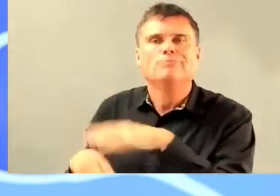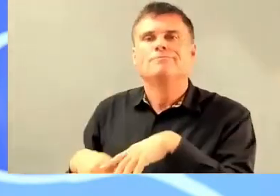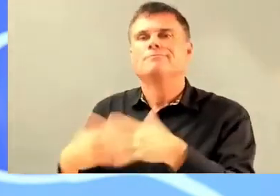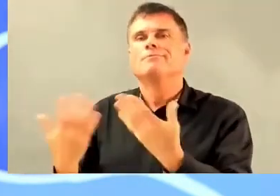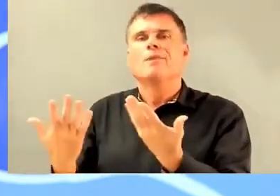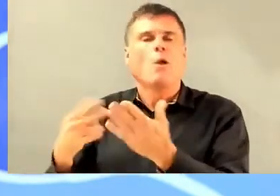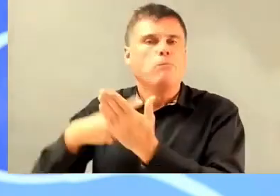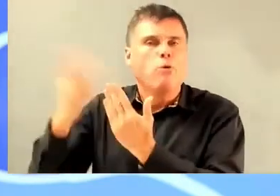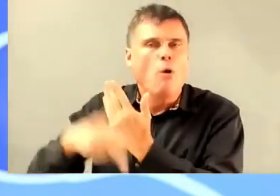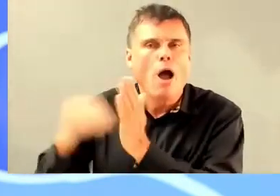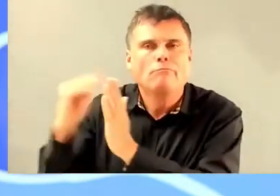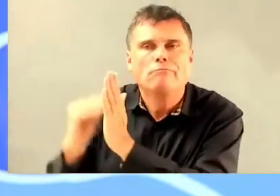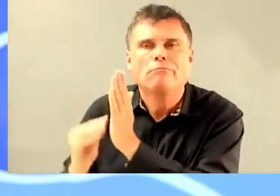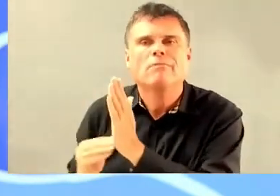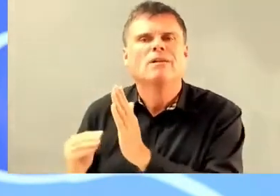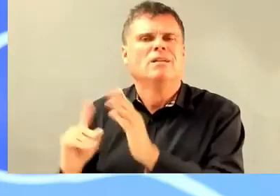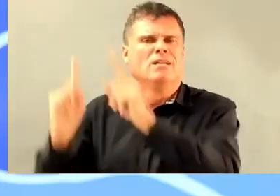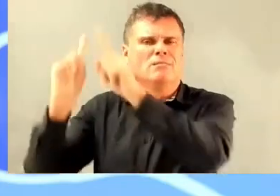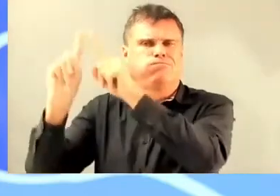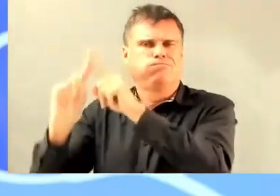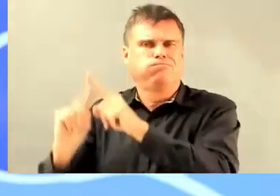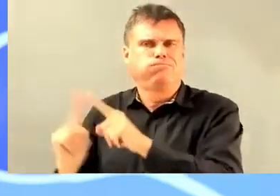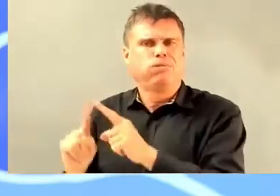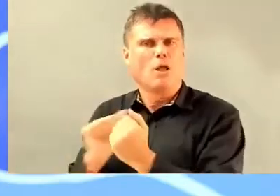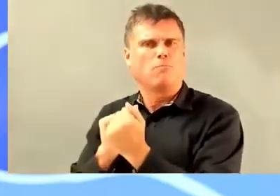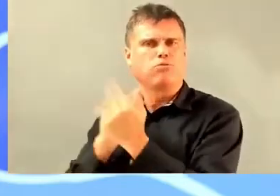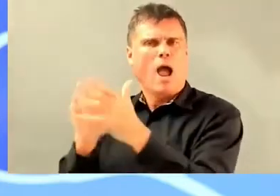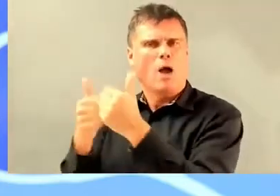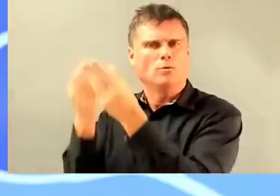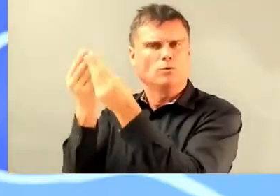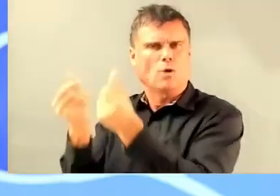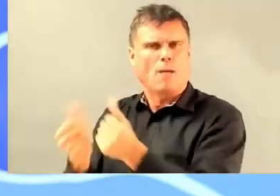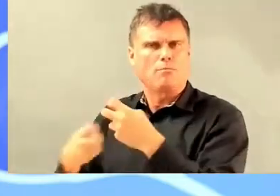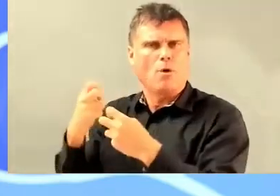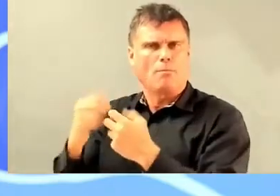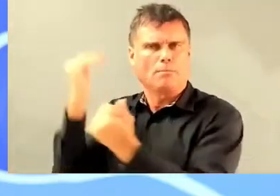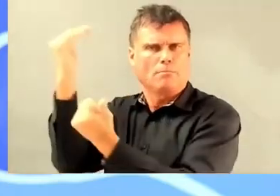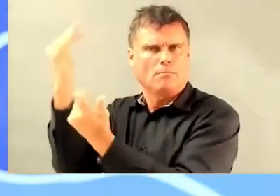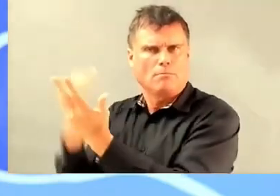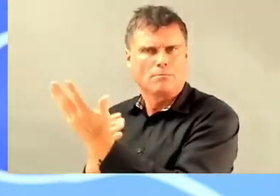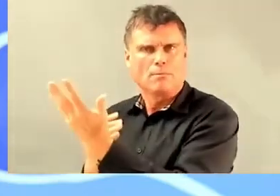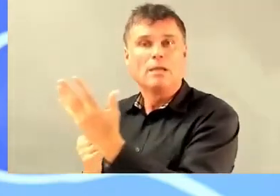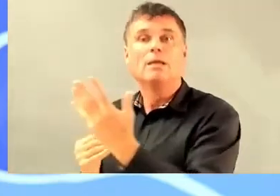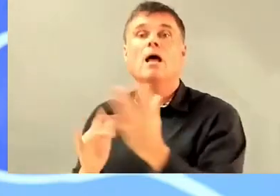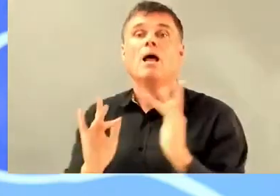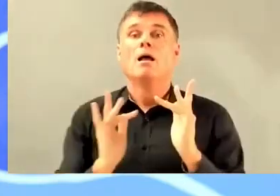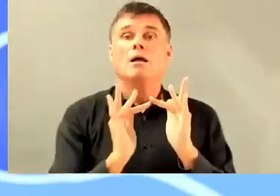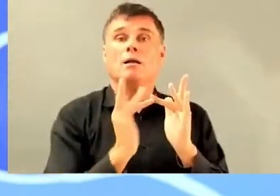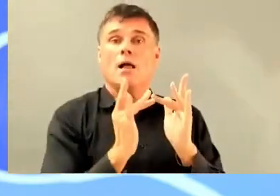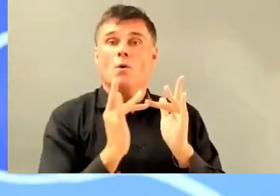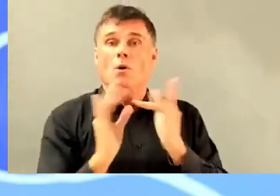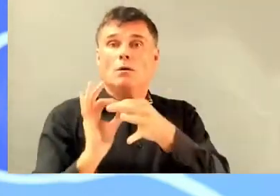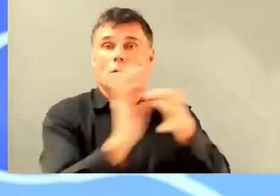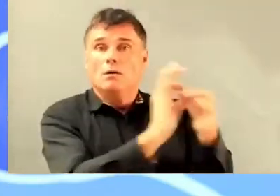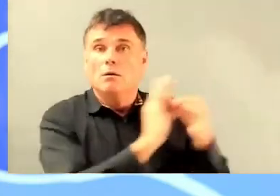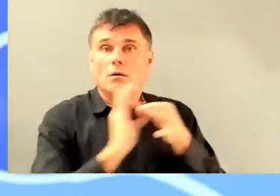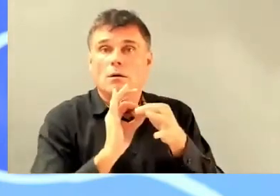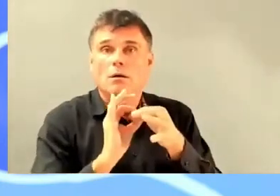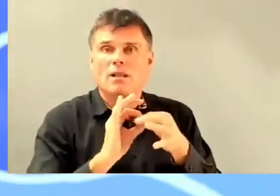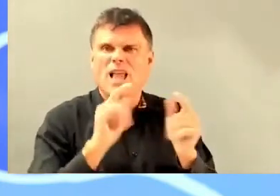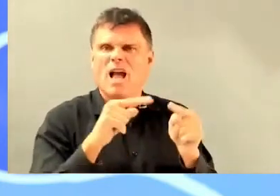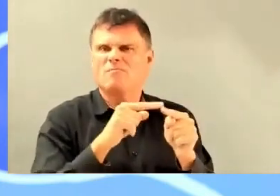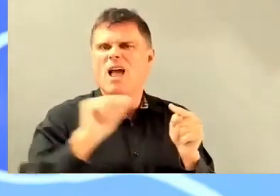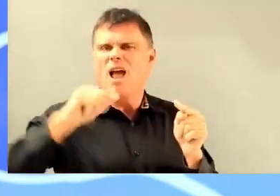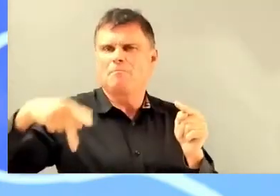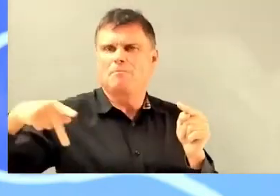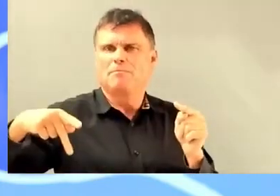with our government partners on changes to how primary care networks are working. So far, BC